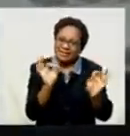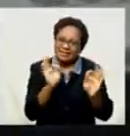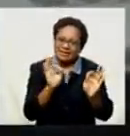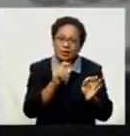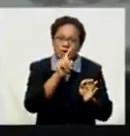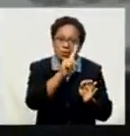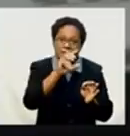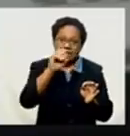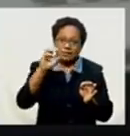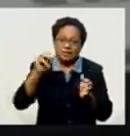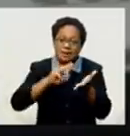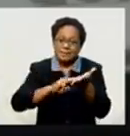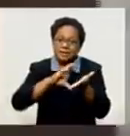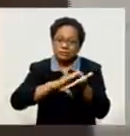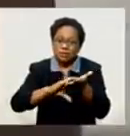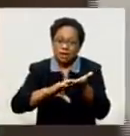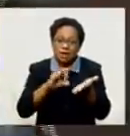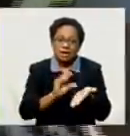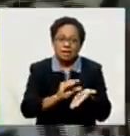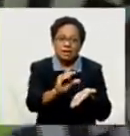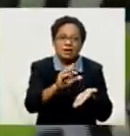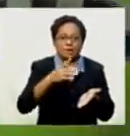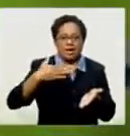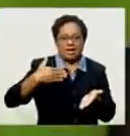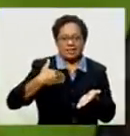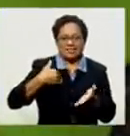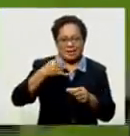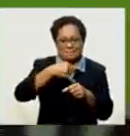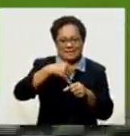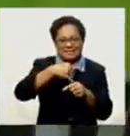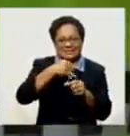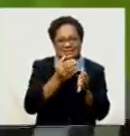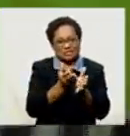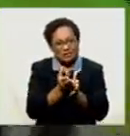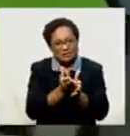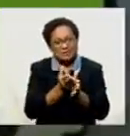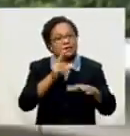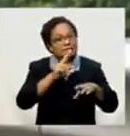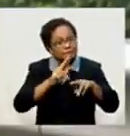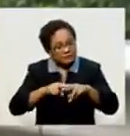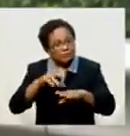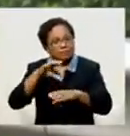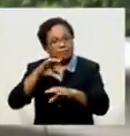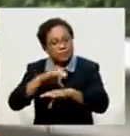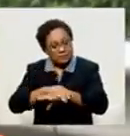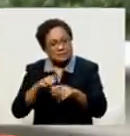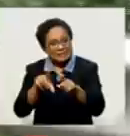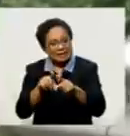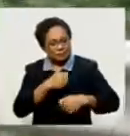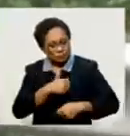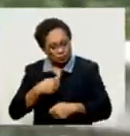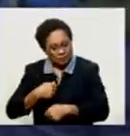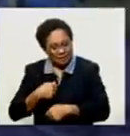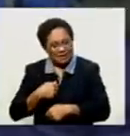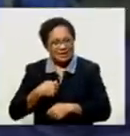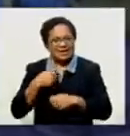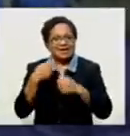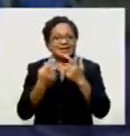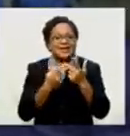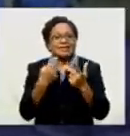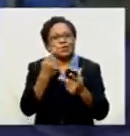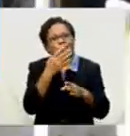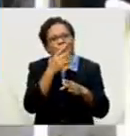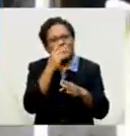$100 million was provided for the health and medical services, including the Fiji Police Force, the RFMF and others in the front